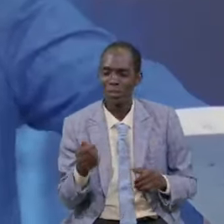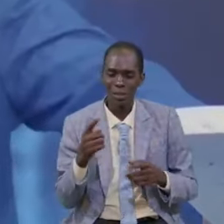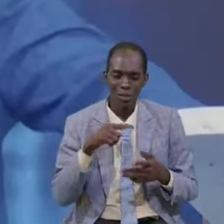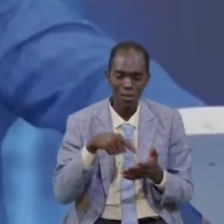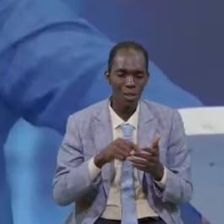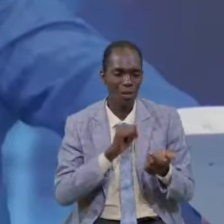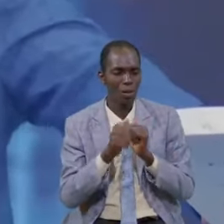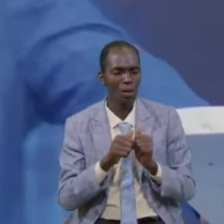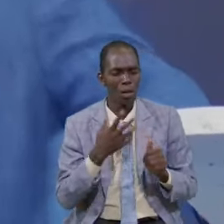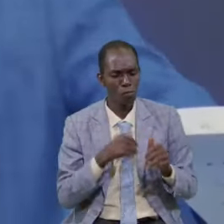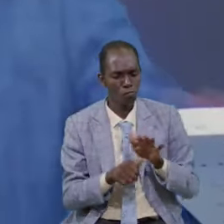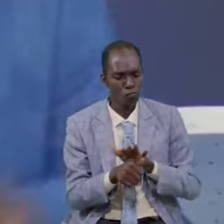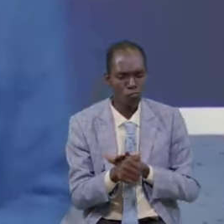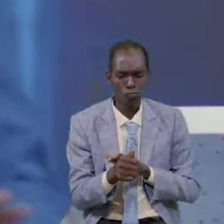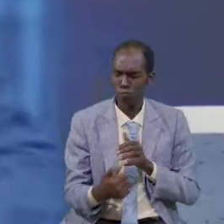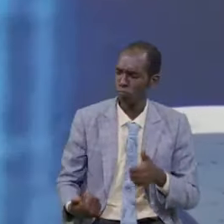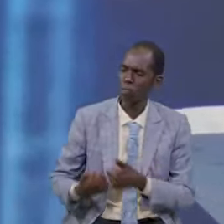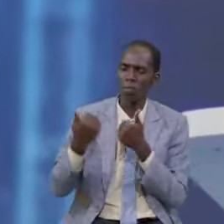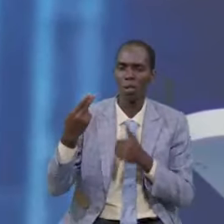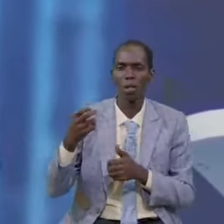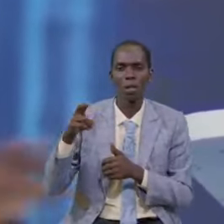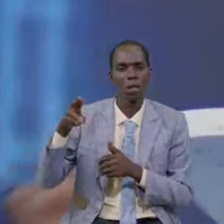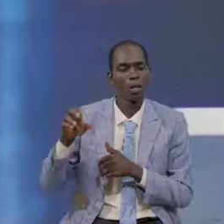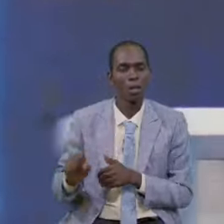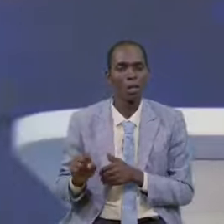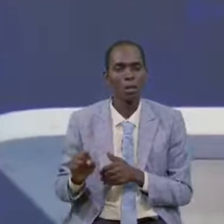every race." And